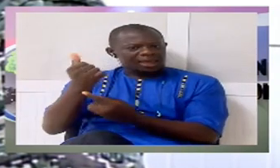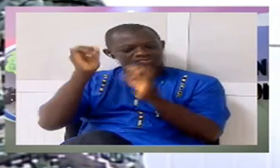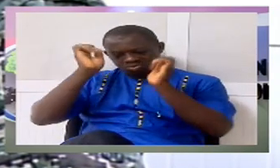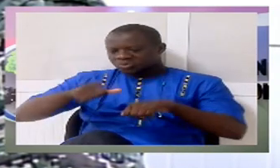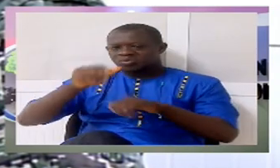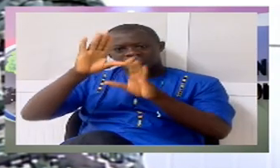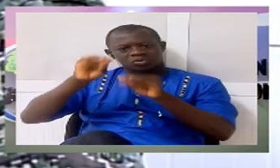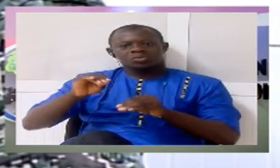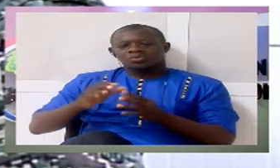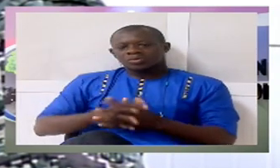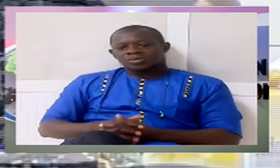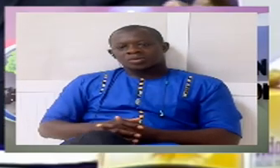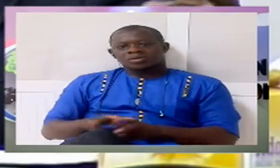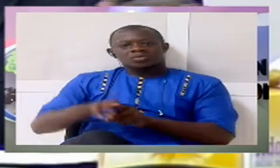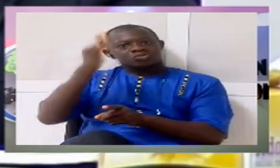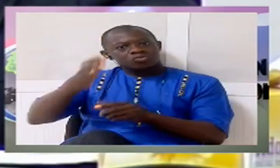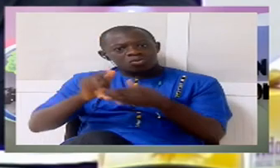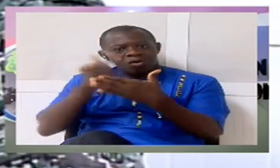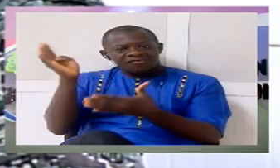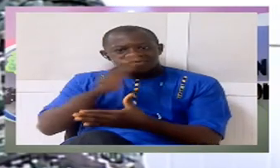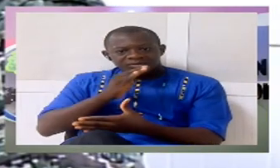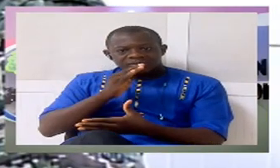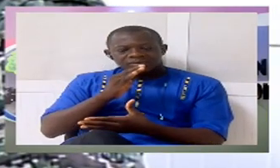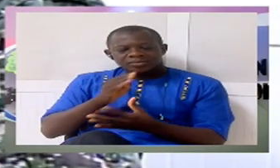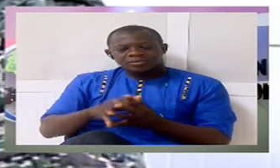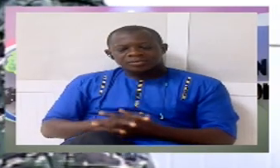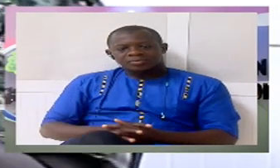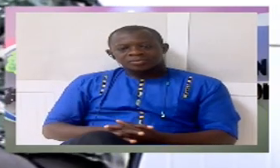True or false? True.